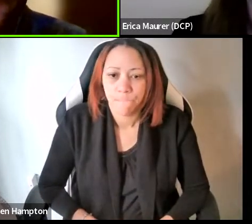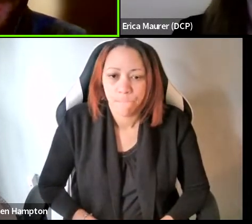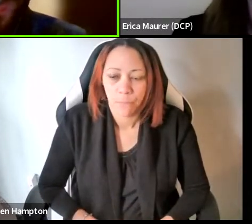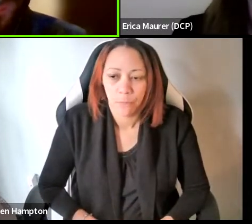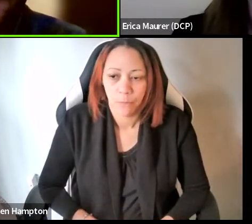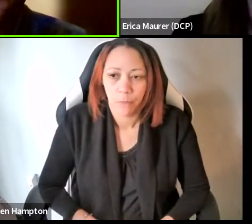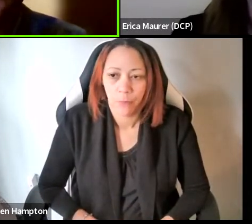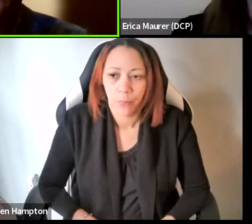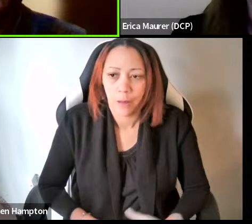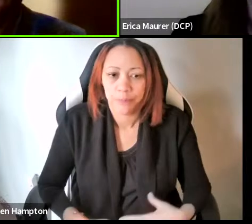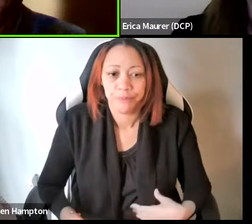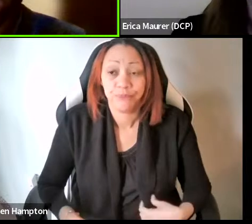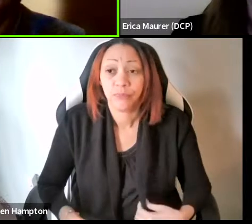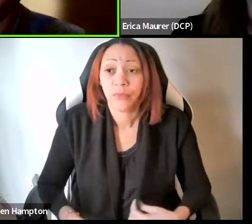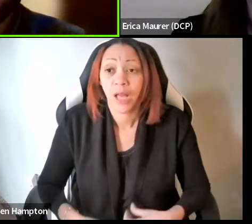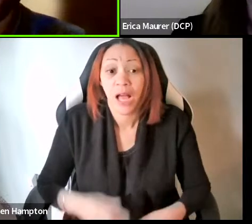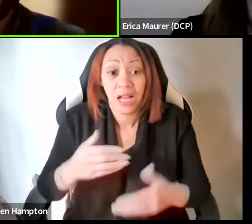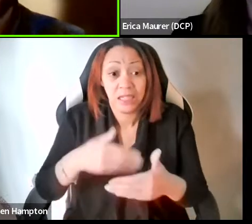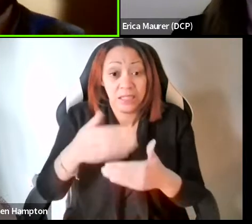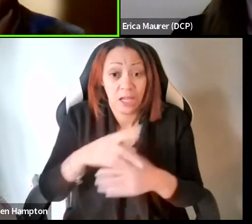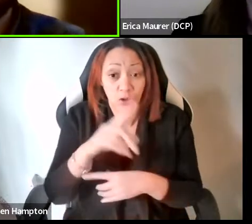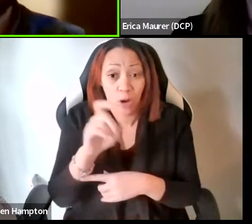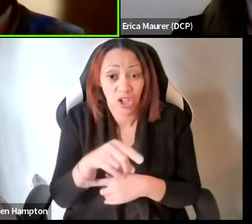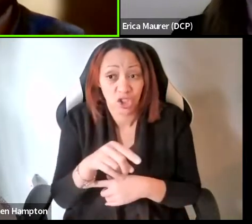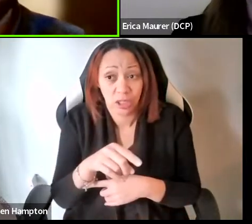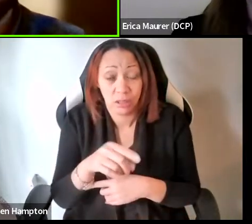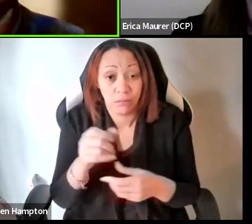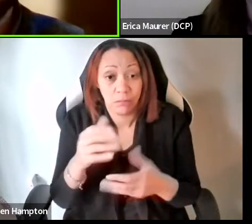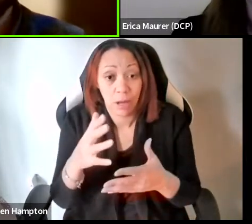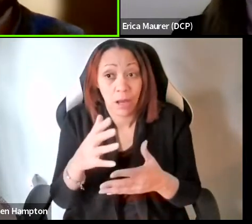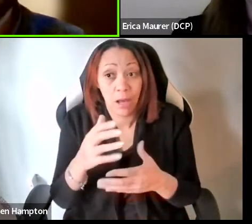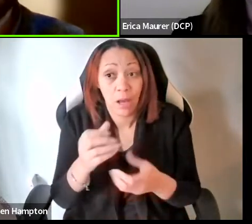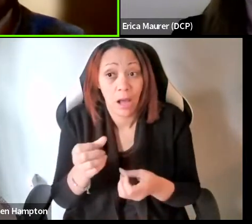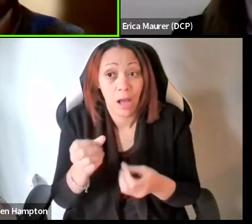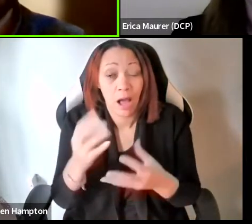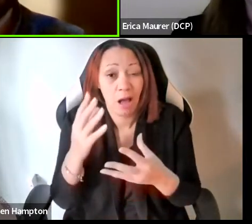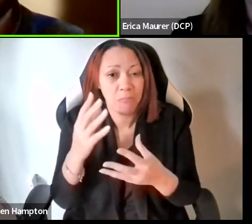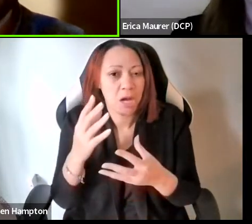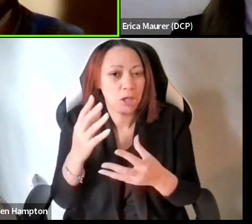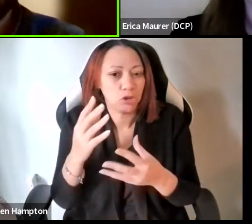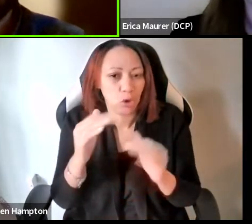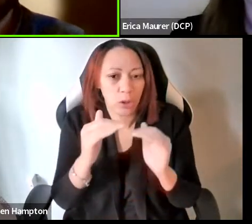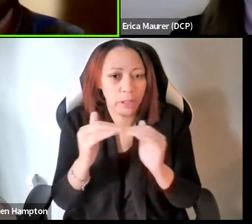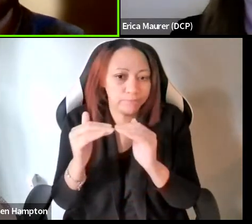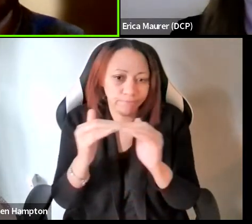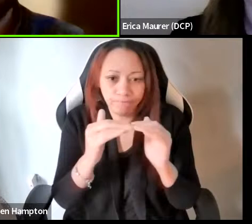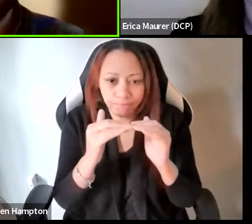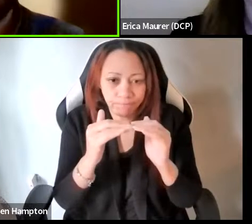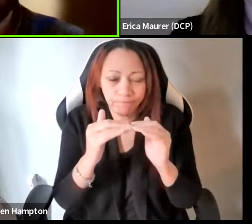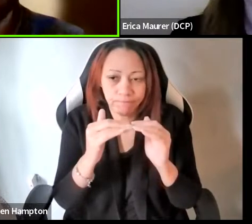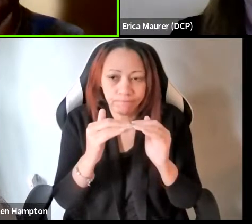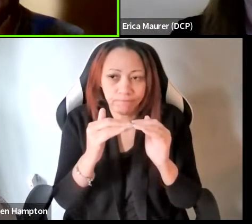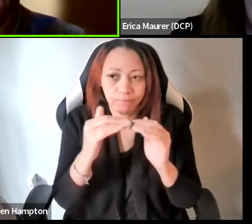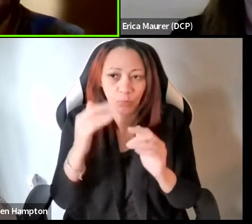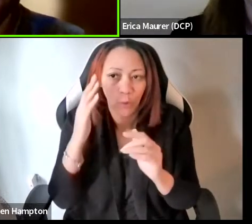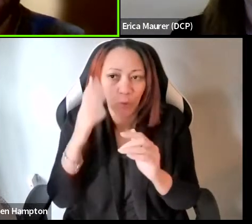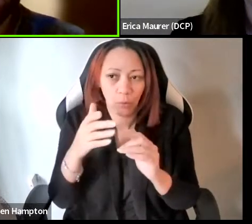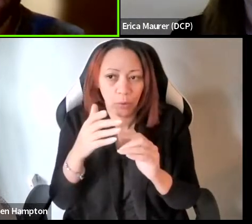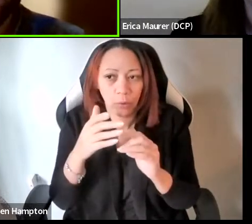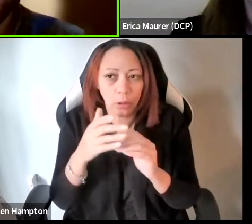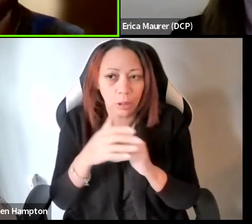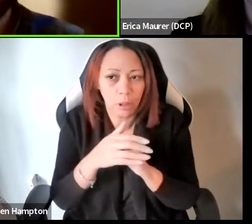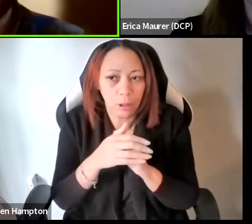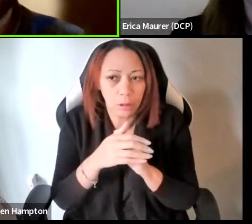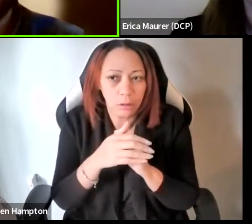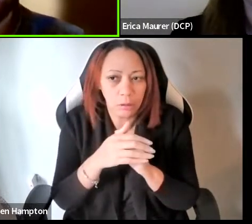Next question is, how much weight will the racial equity report be given in the EULA process so it does not become a